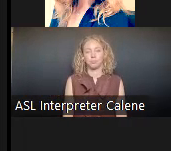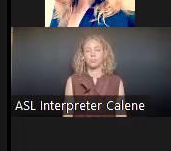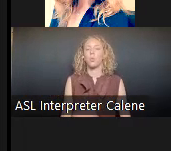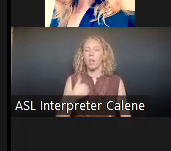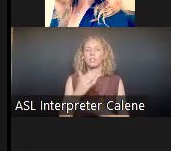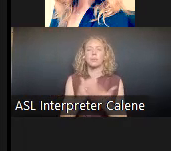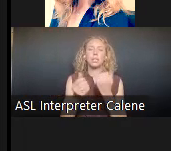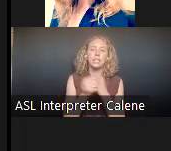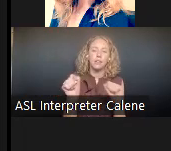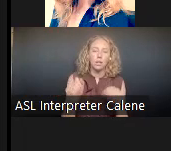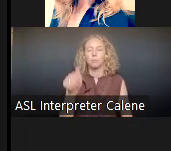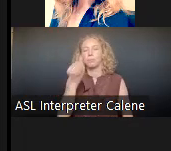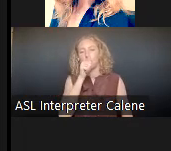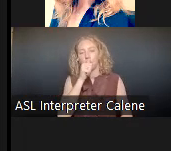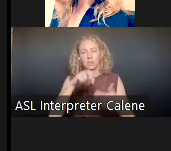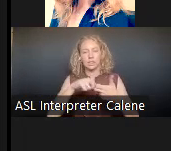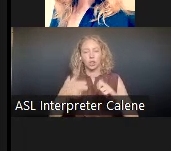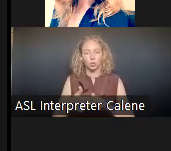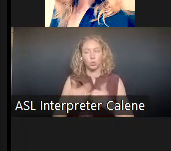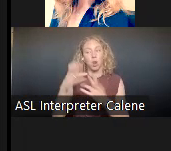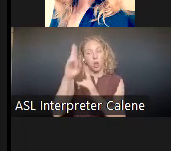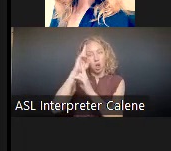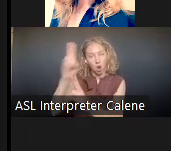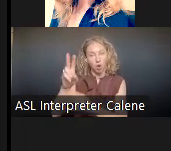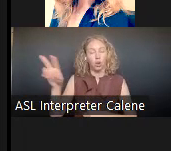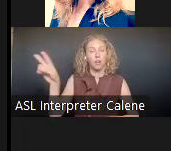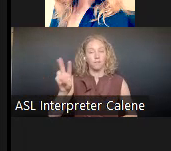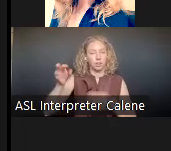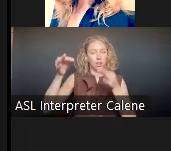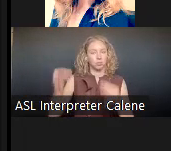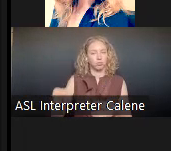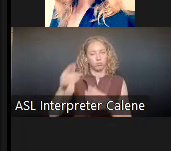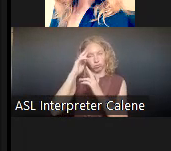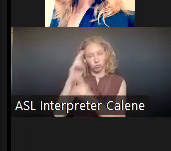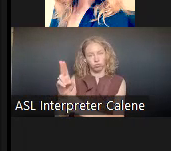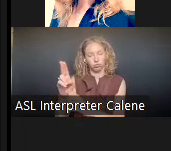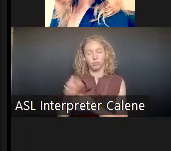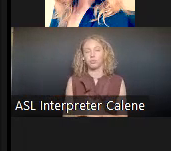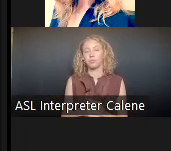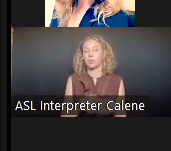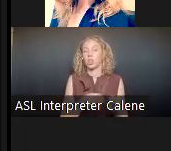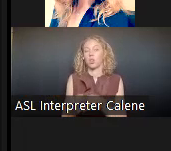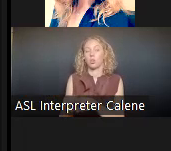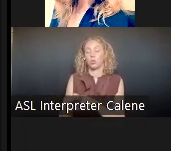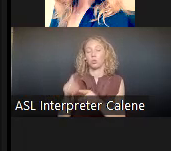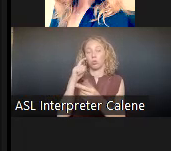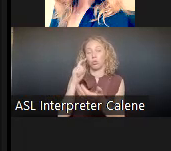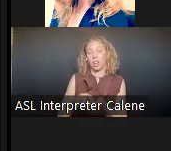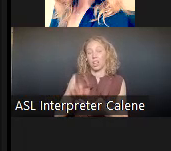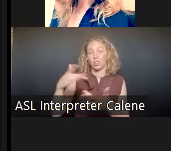and privacy issues. So we really want to honor and put the victim at the center of things and recognize all their concerns.